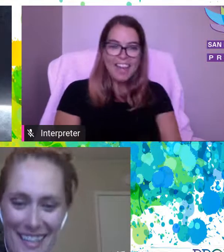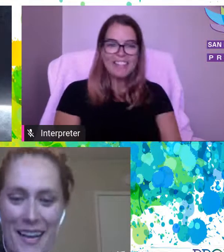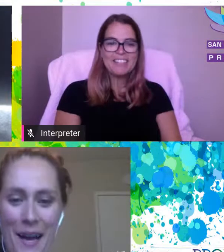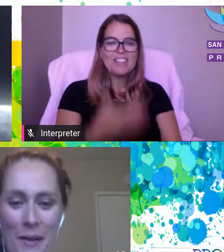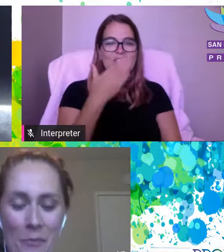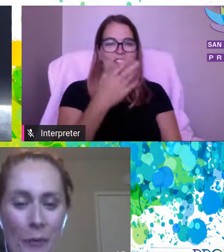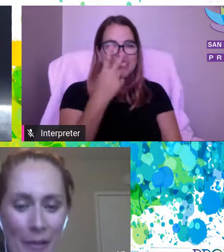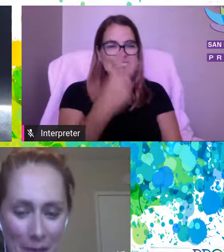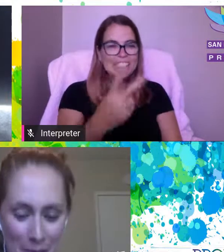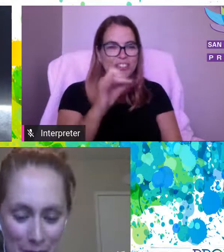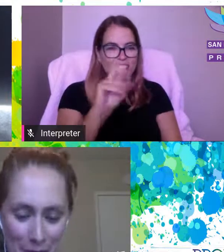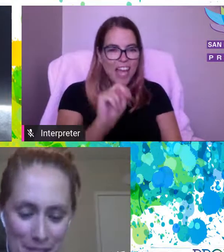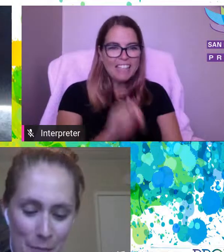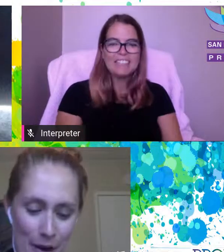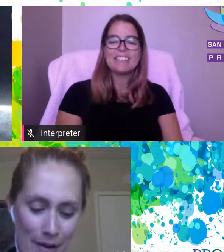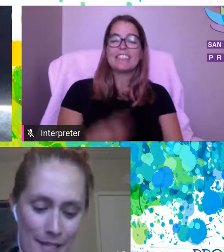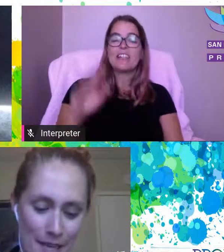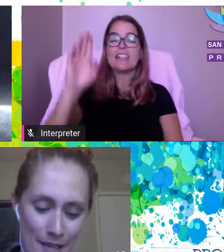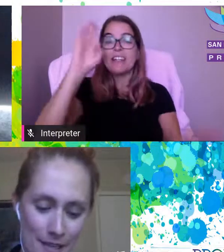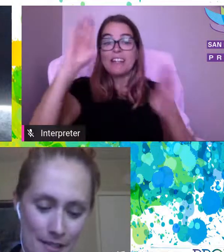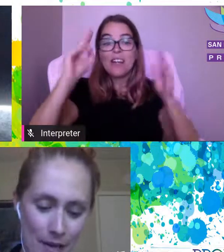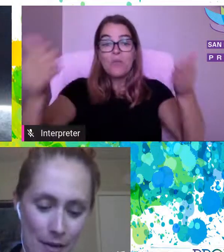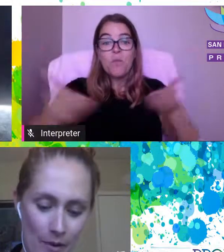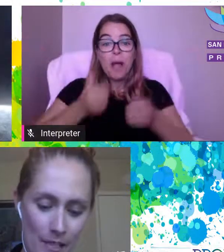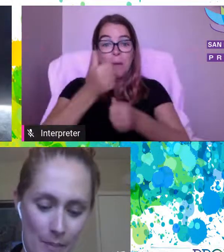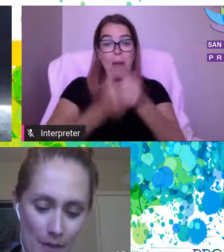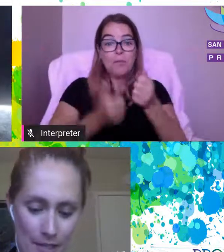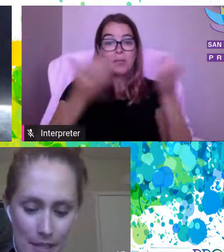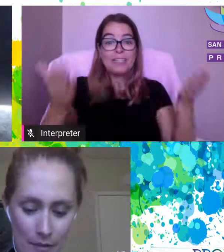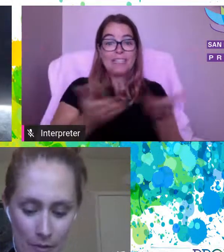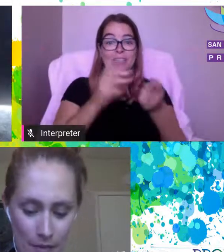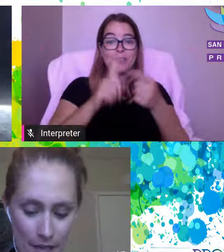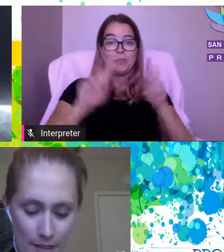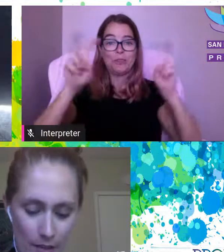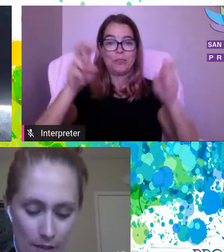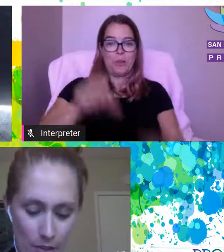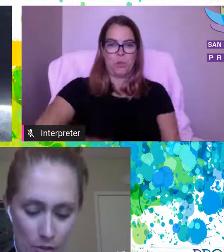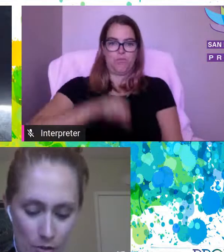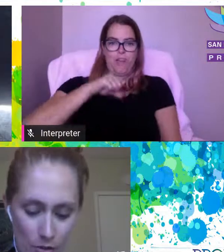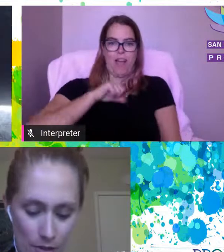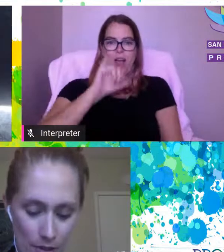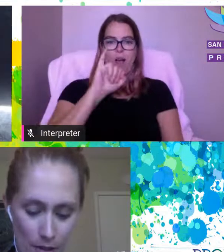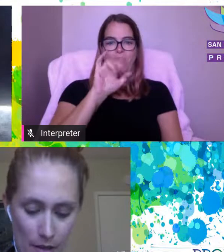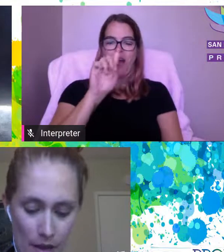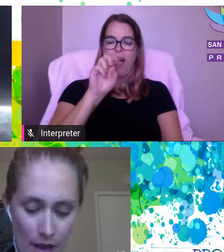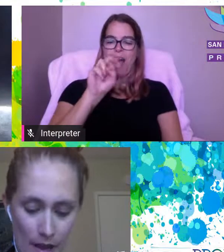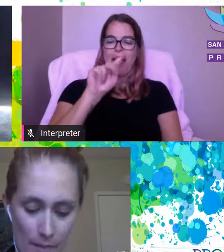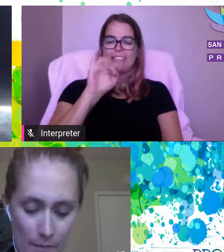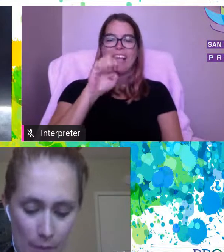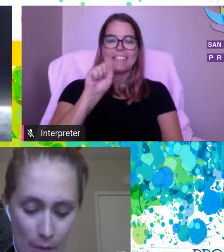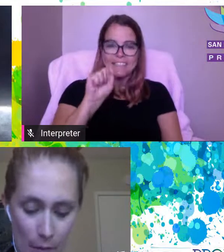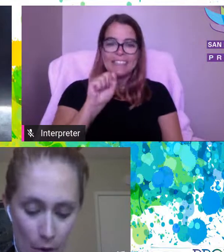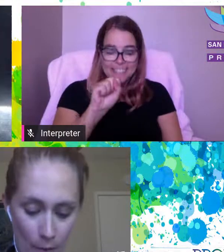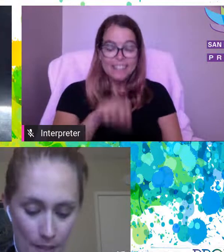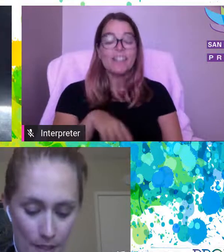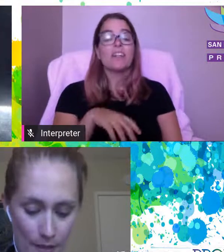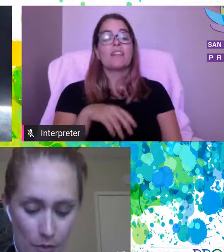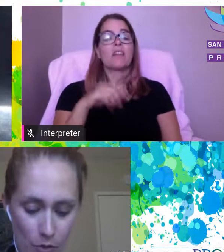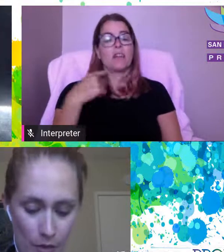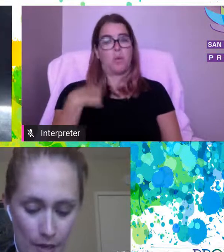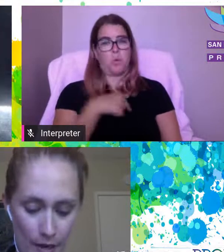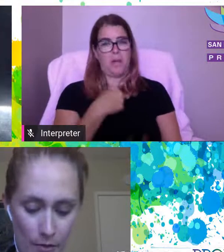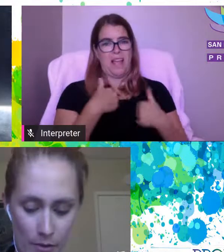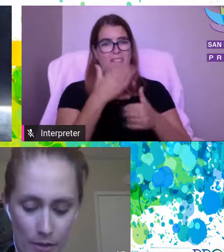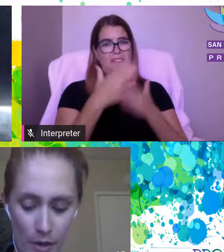Jen. Welcome, everyone, to Proud Identities. Sorry, we're experiencing a few technical issues. But we're hoping to get